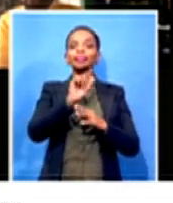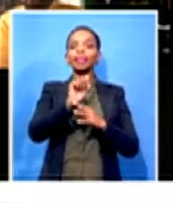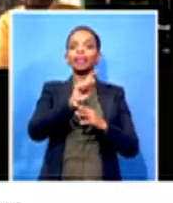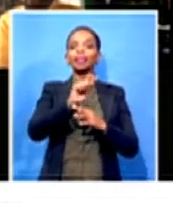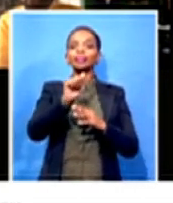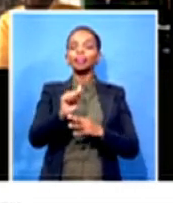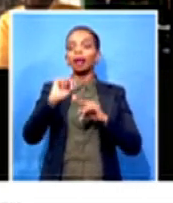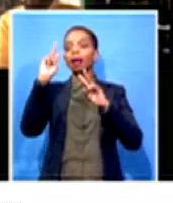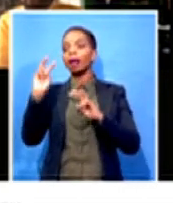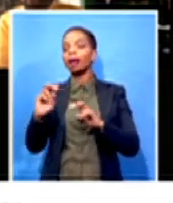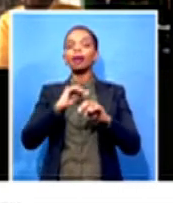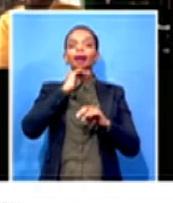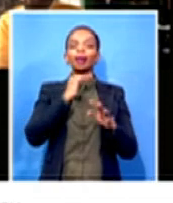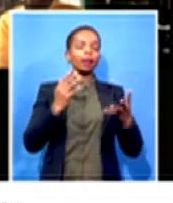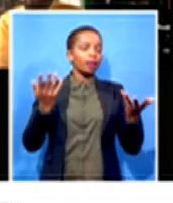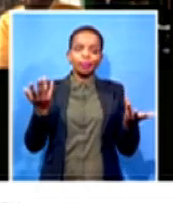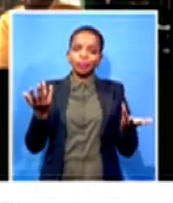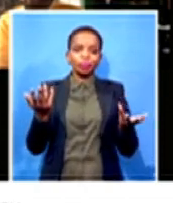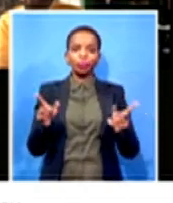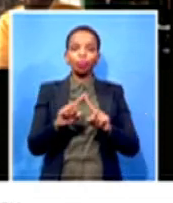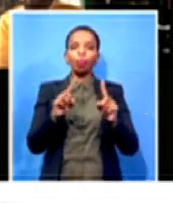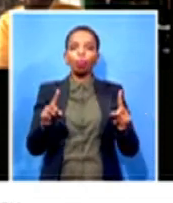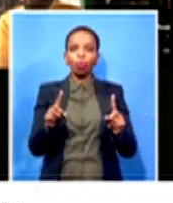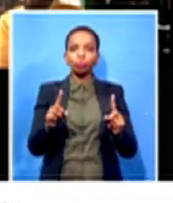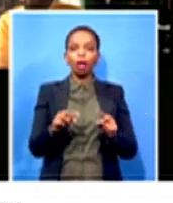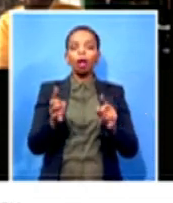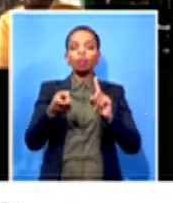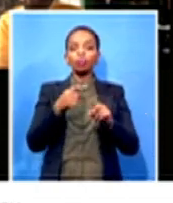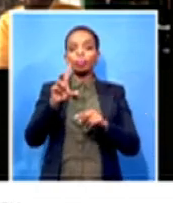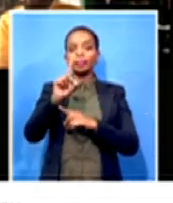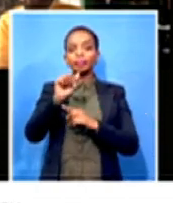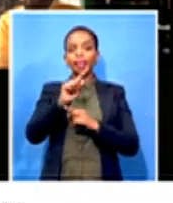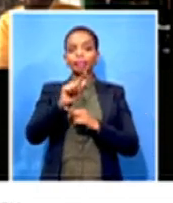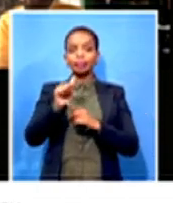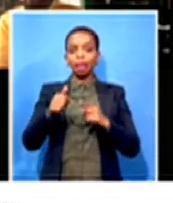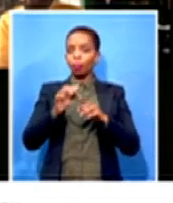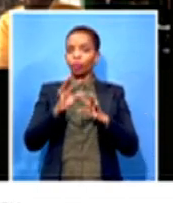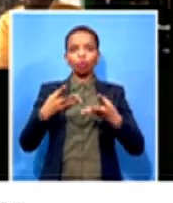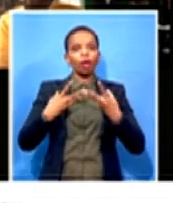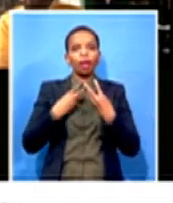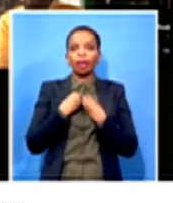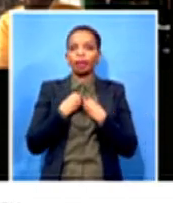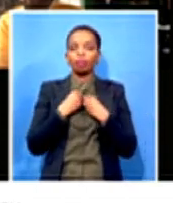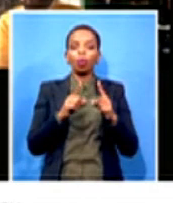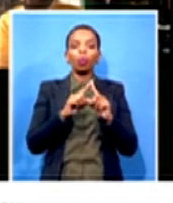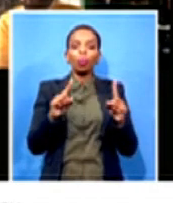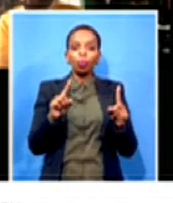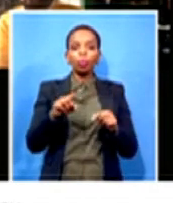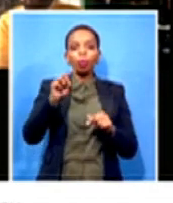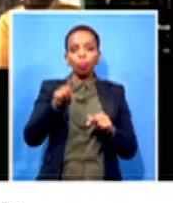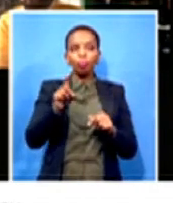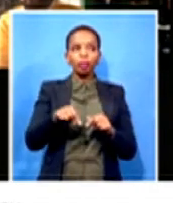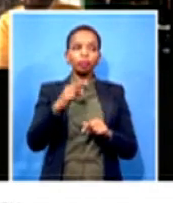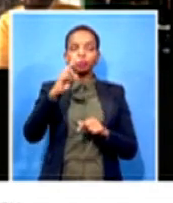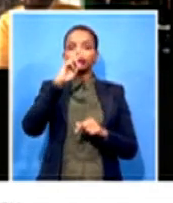a scientific perspective, we don't have a lot of data, but we'll have to see as the disease evolves in